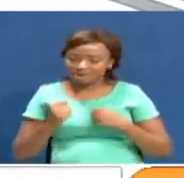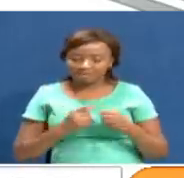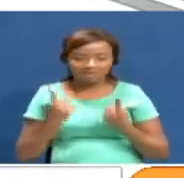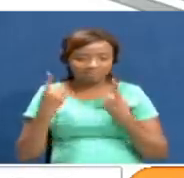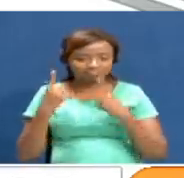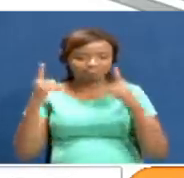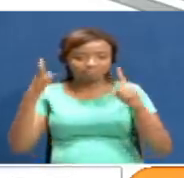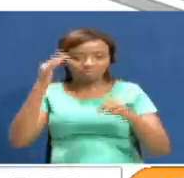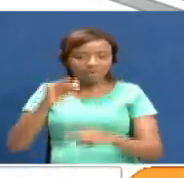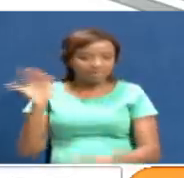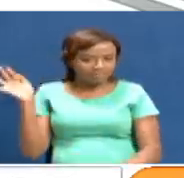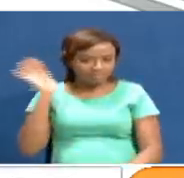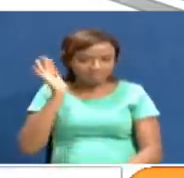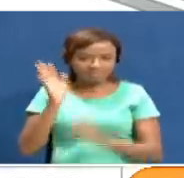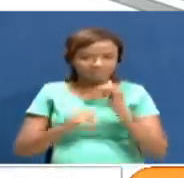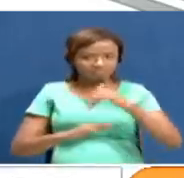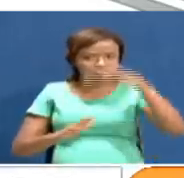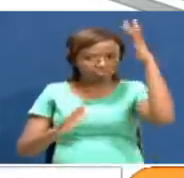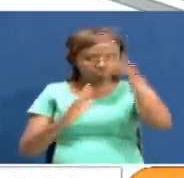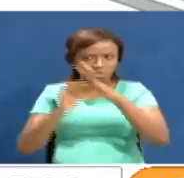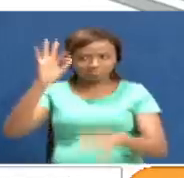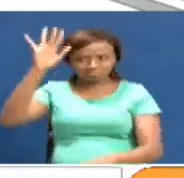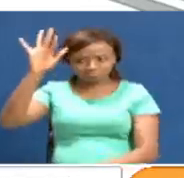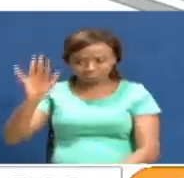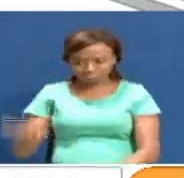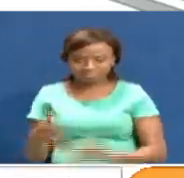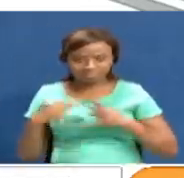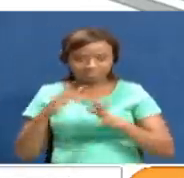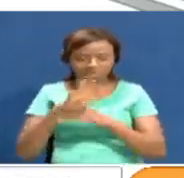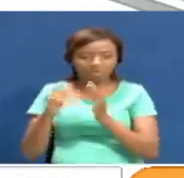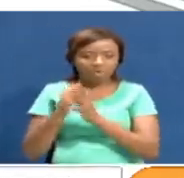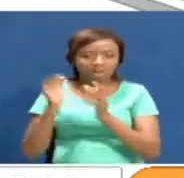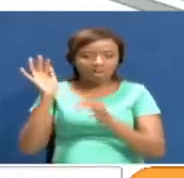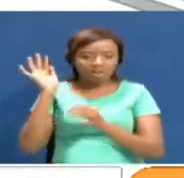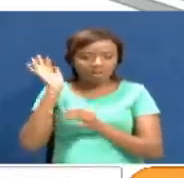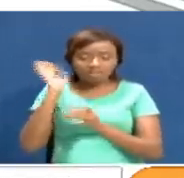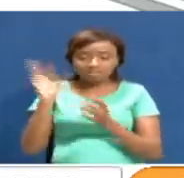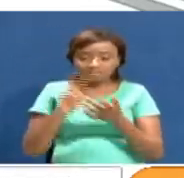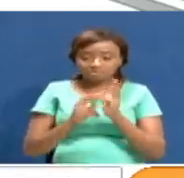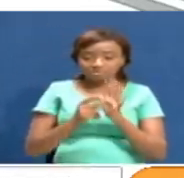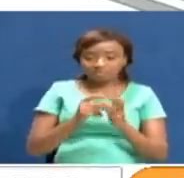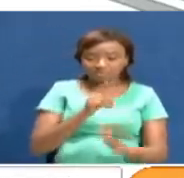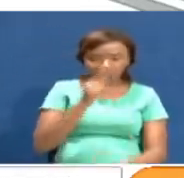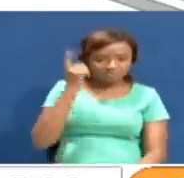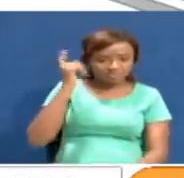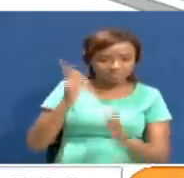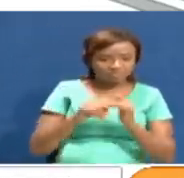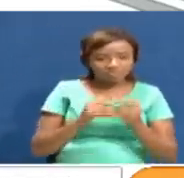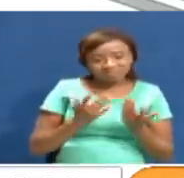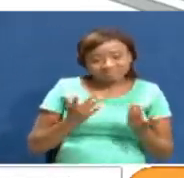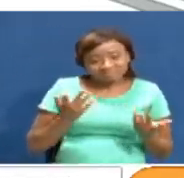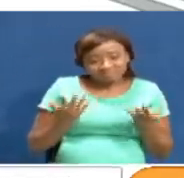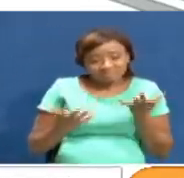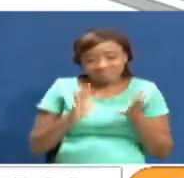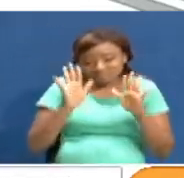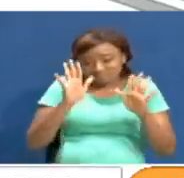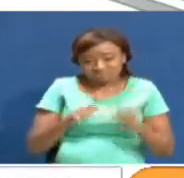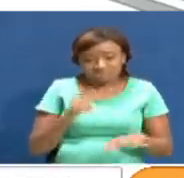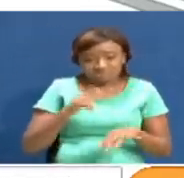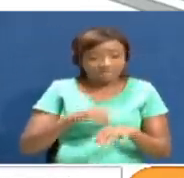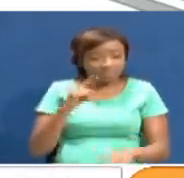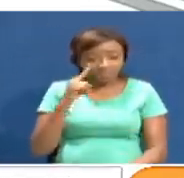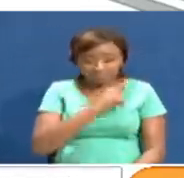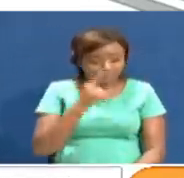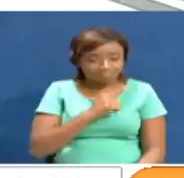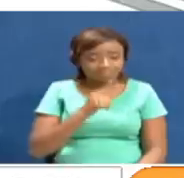Yes. Because they listen from top down. Yes. Everyone listens. True. Is it helpful if you have an iron fist once in a while? Yes, as